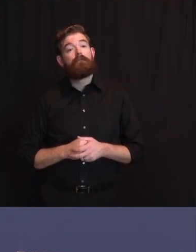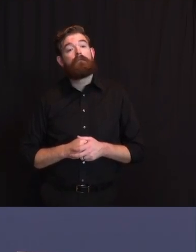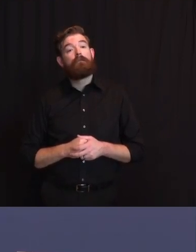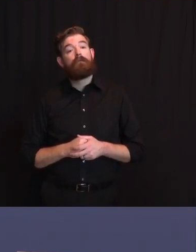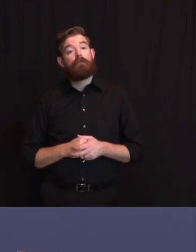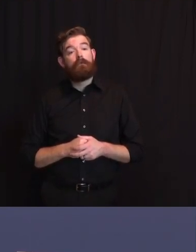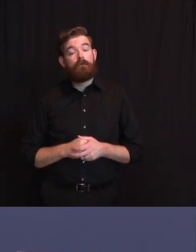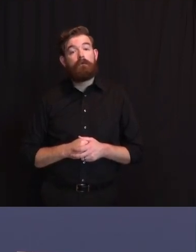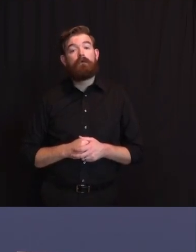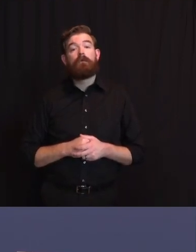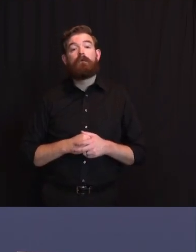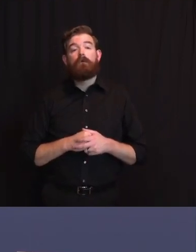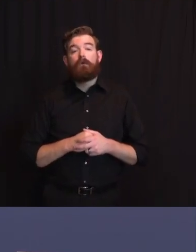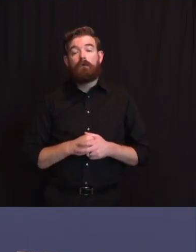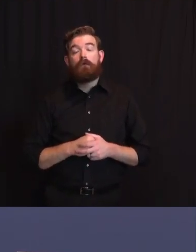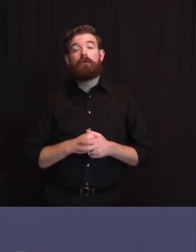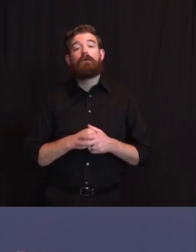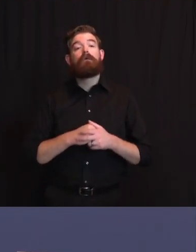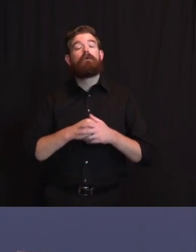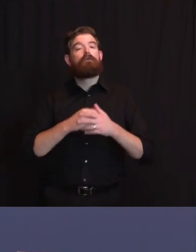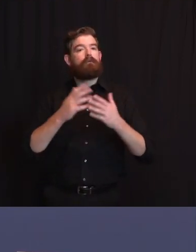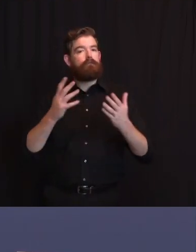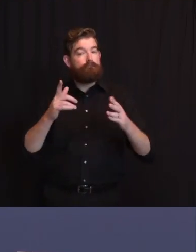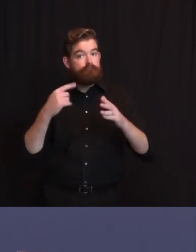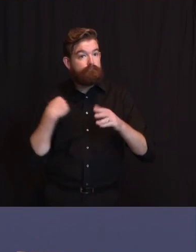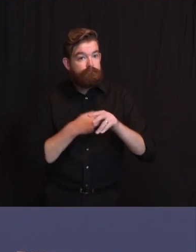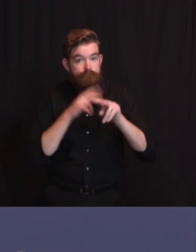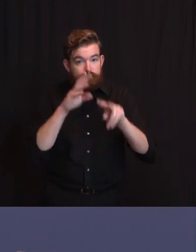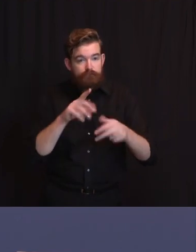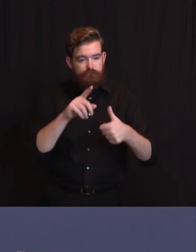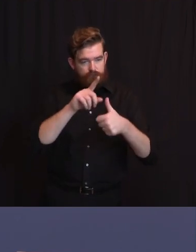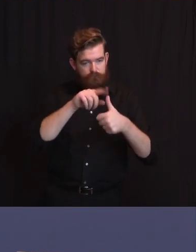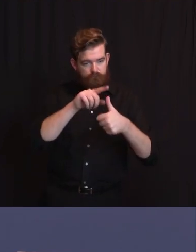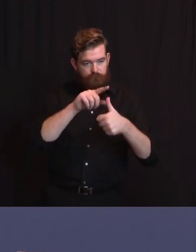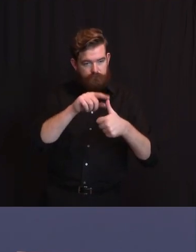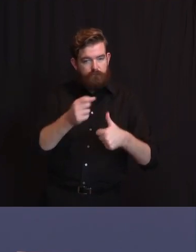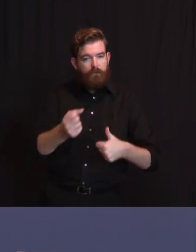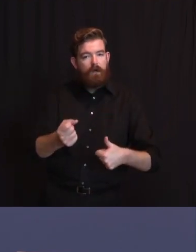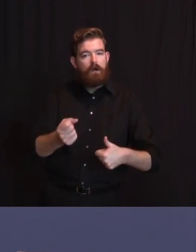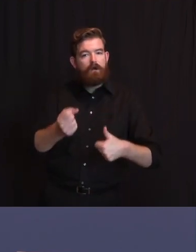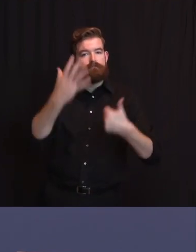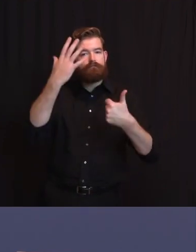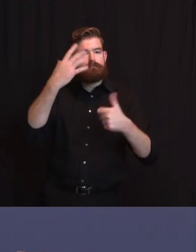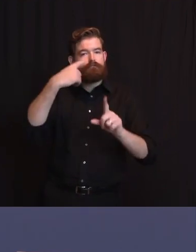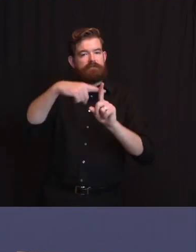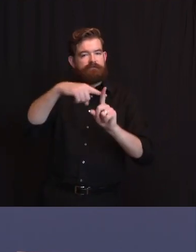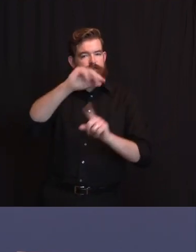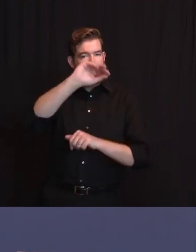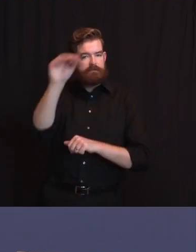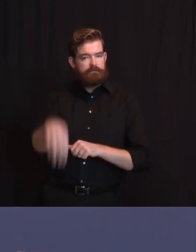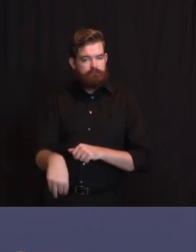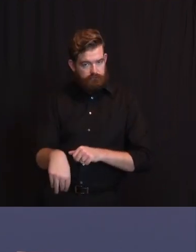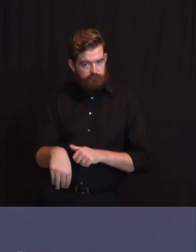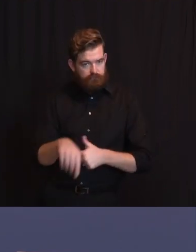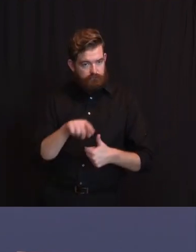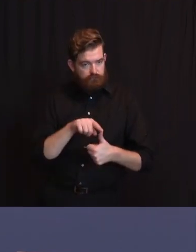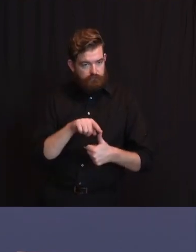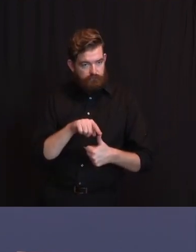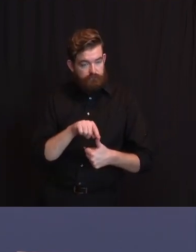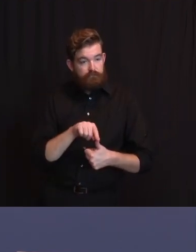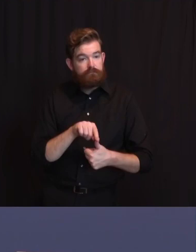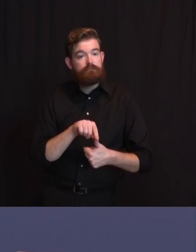it's based on the case rate, a number of cases per 100,000, the percent positivity, as well as looking at